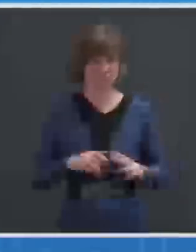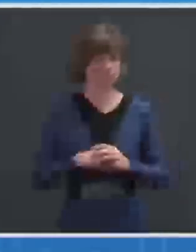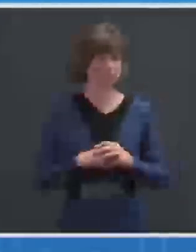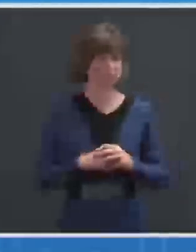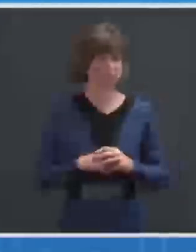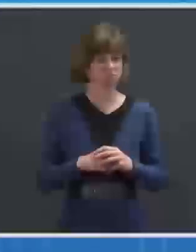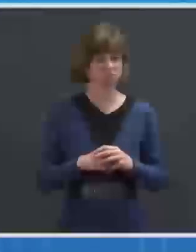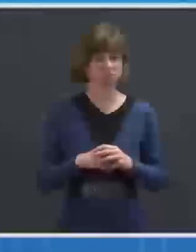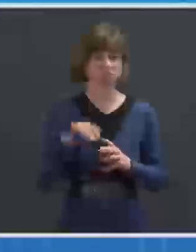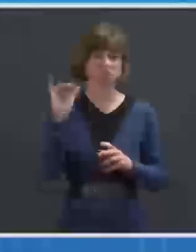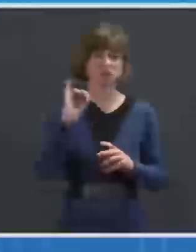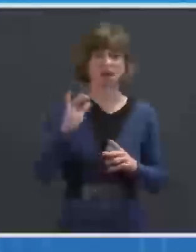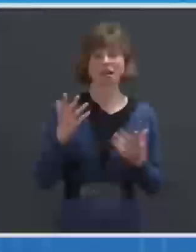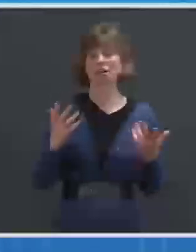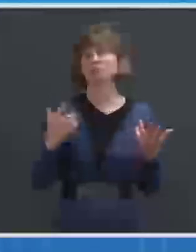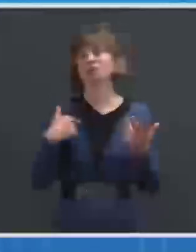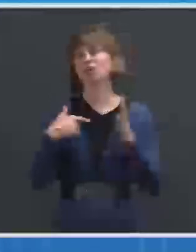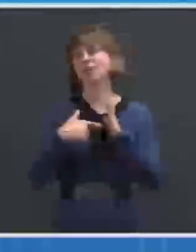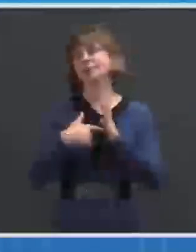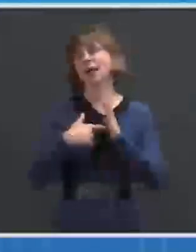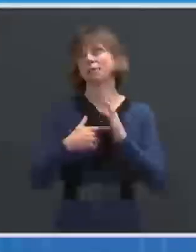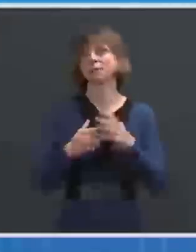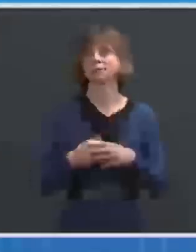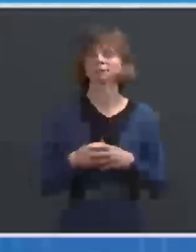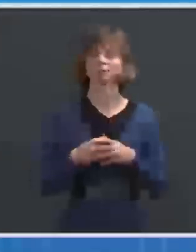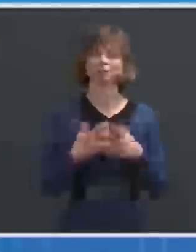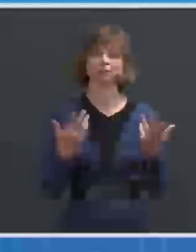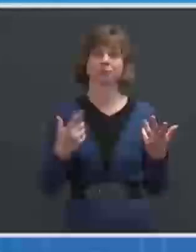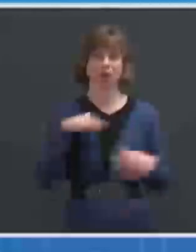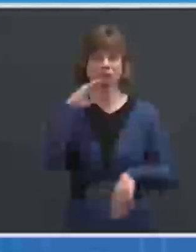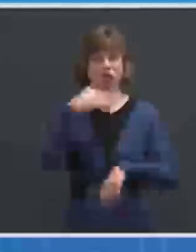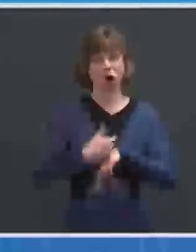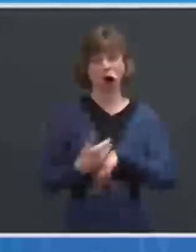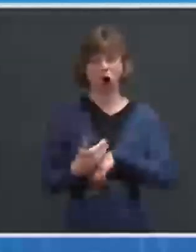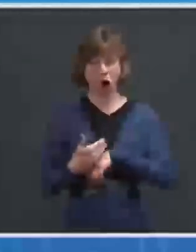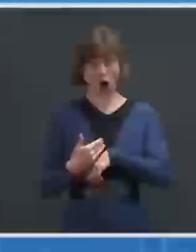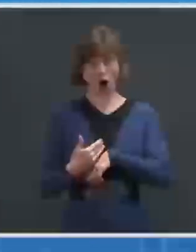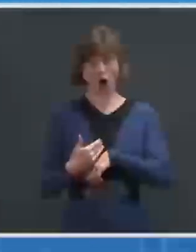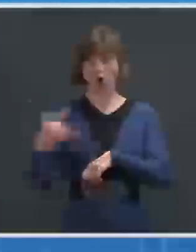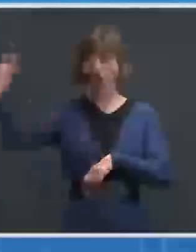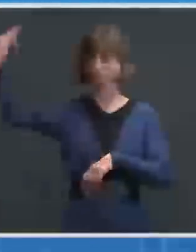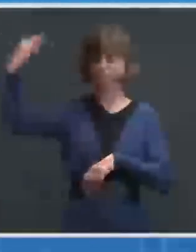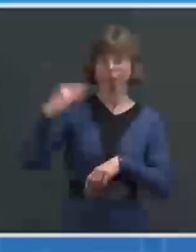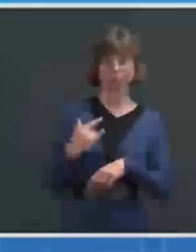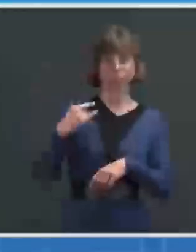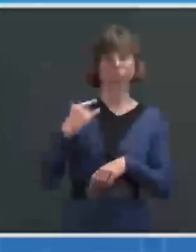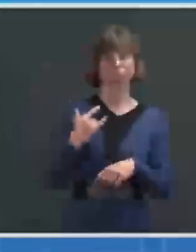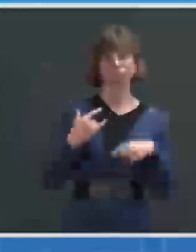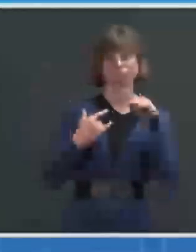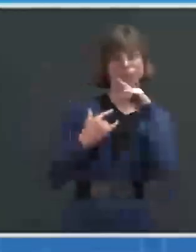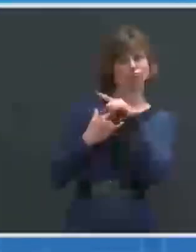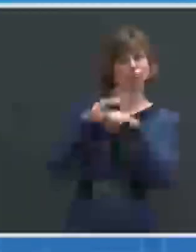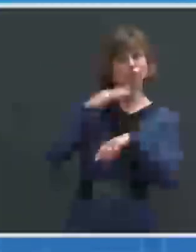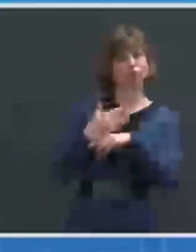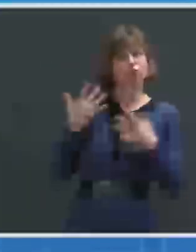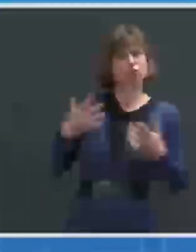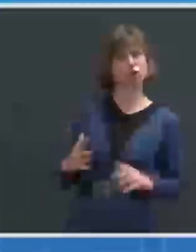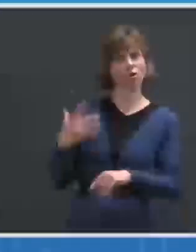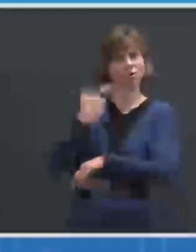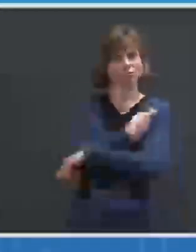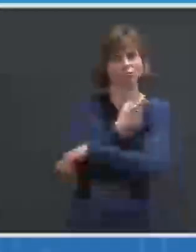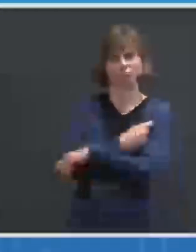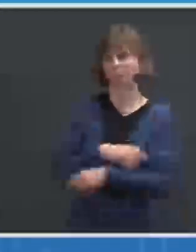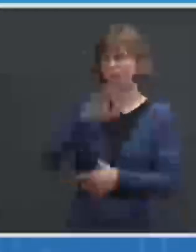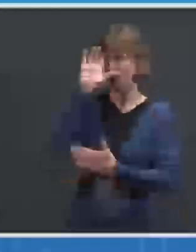coming in, like I use the example of a daughter coming in from out of town who is doubly vaccinated, and a husband and wife